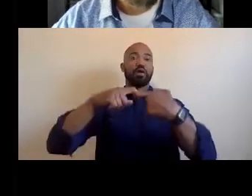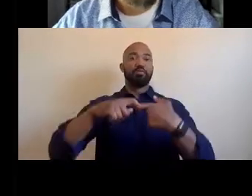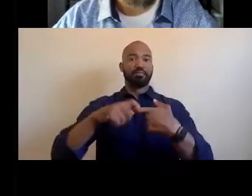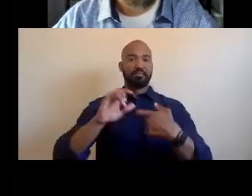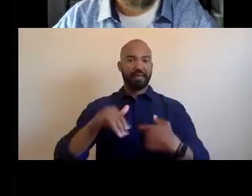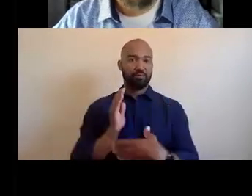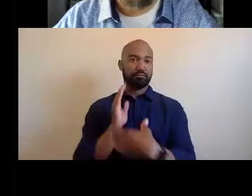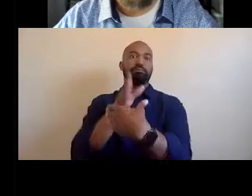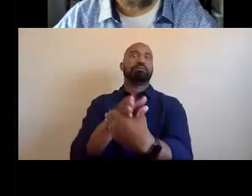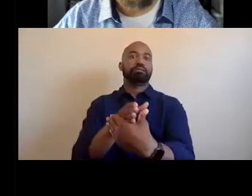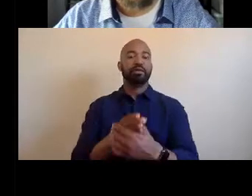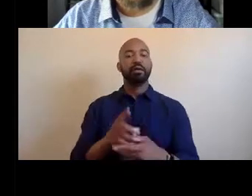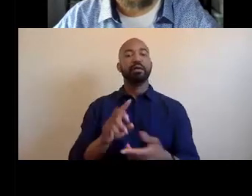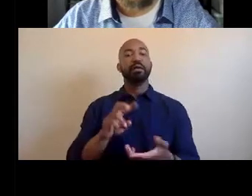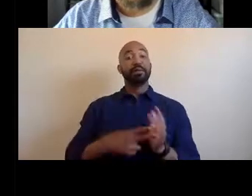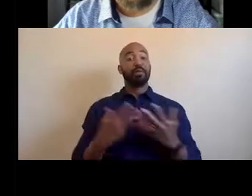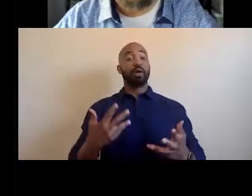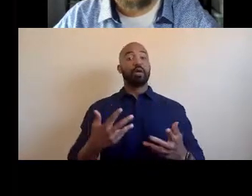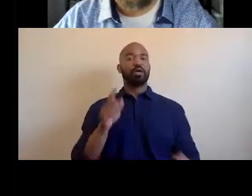your routine.